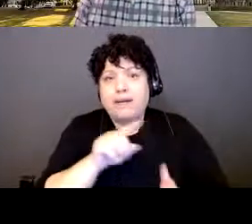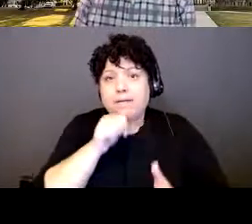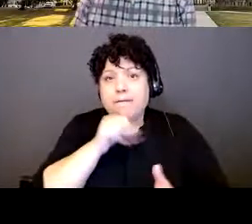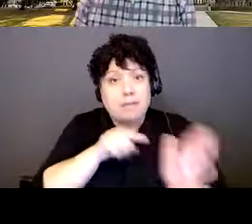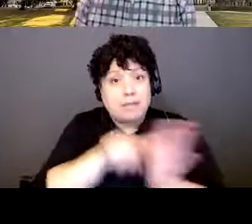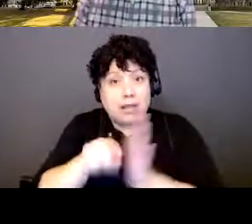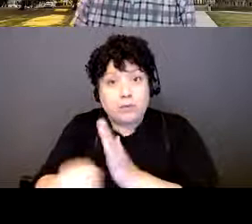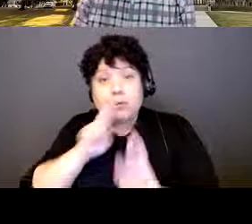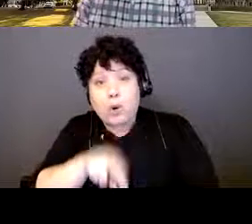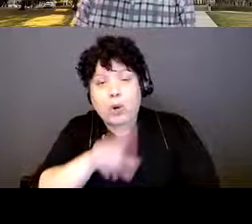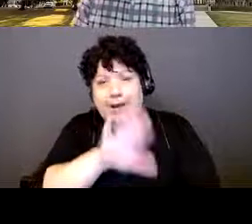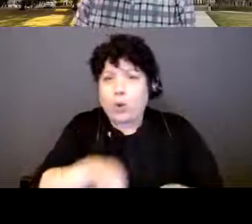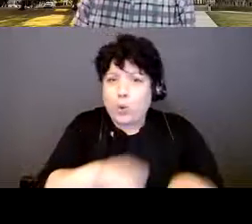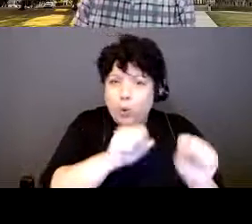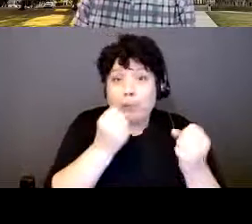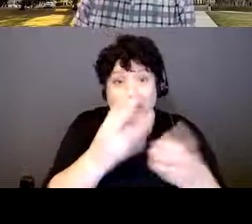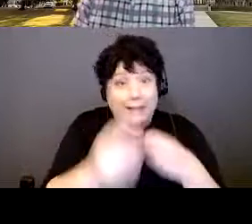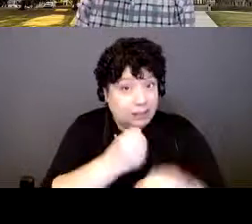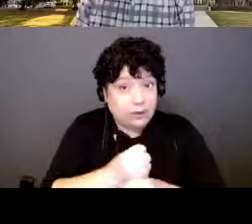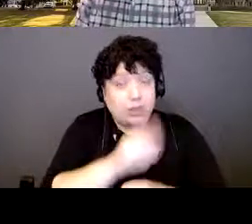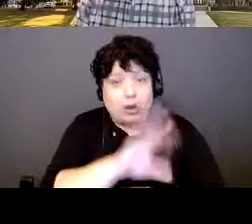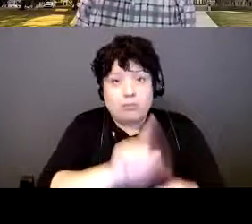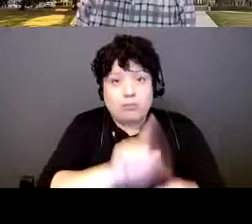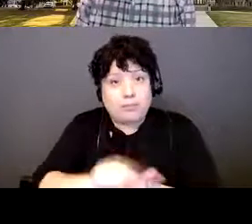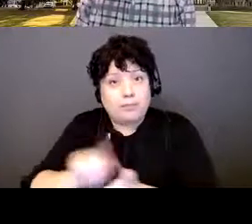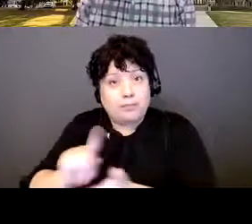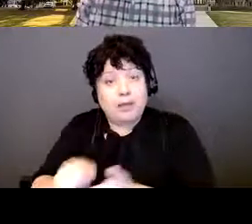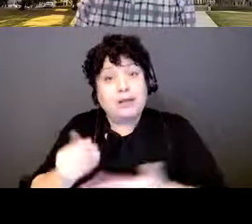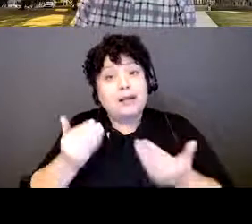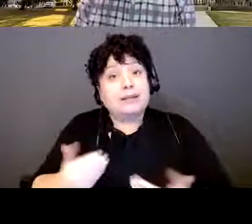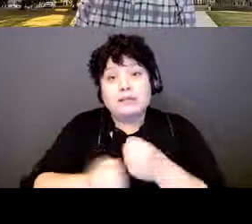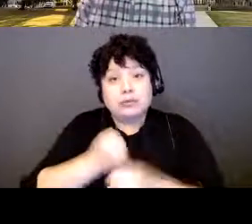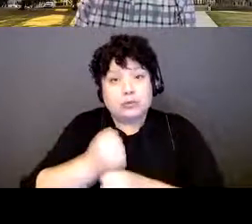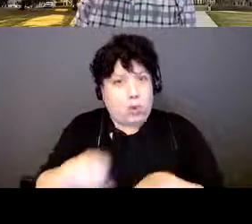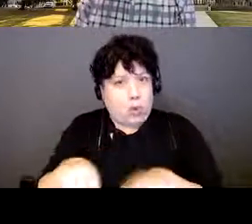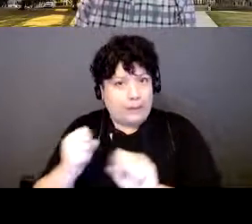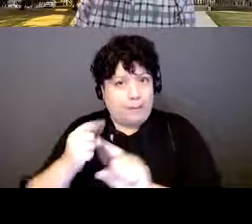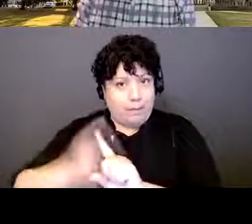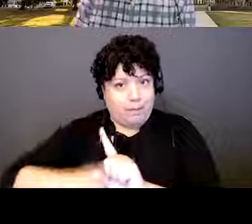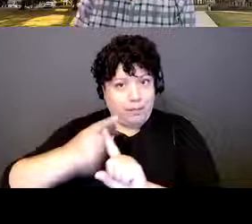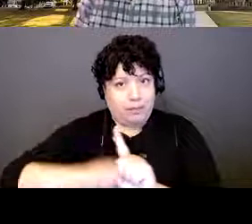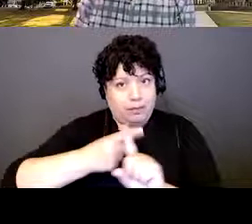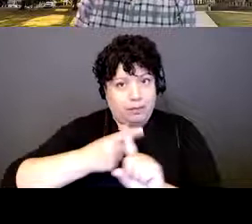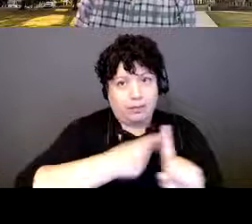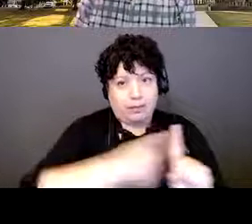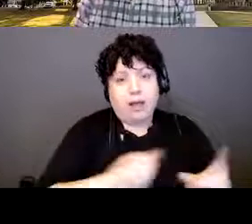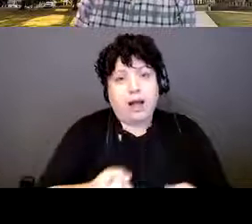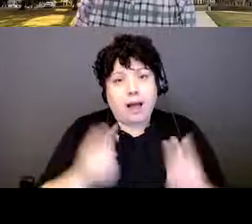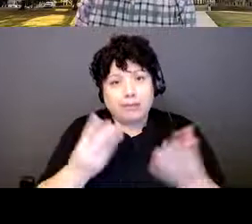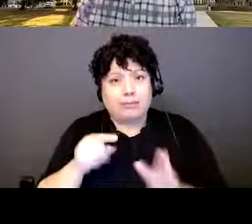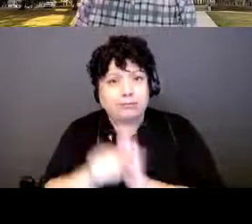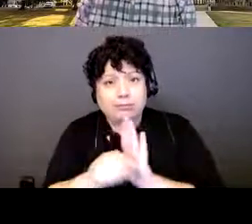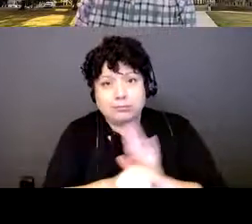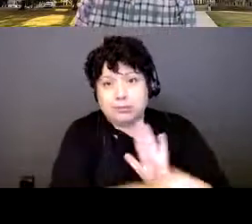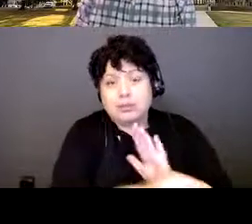many years. And this year they've started releasing monthly reports that give us a sense about what's happening across